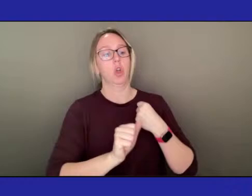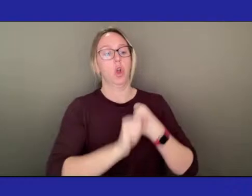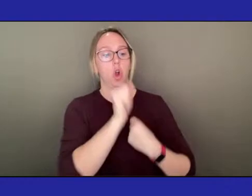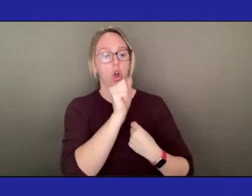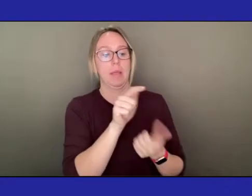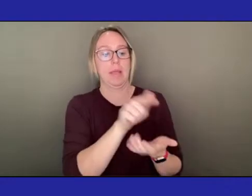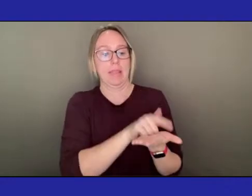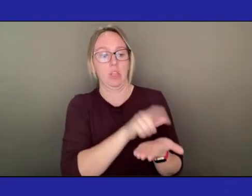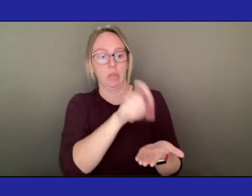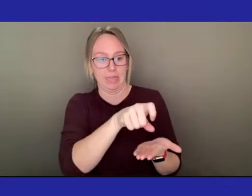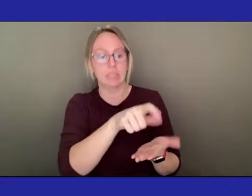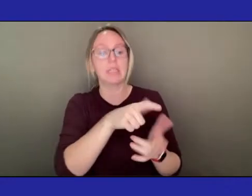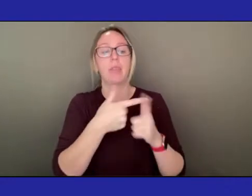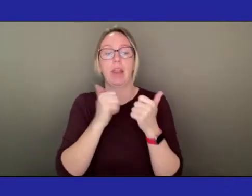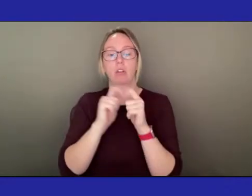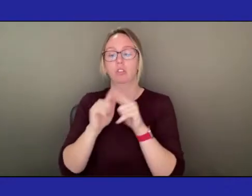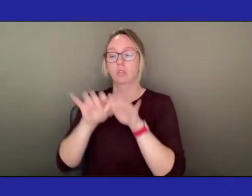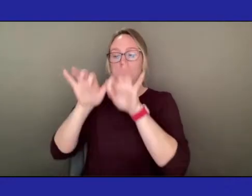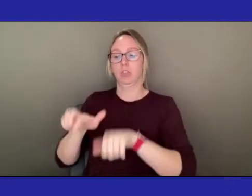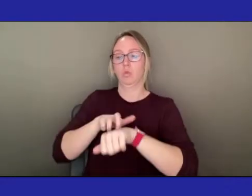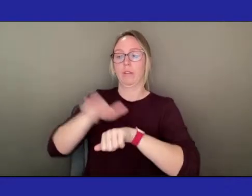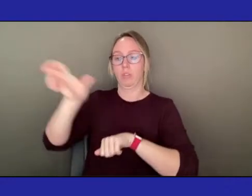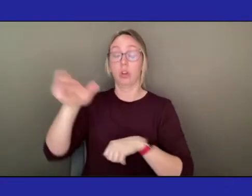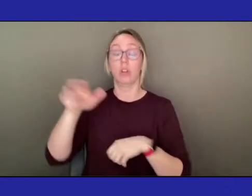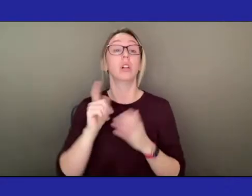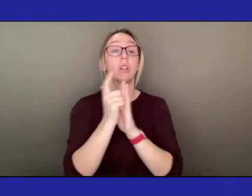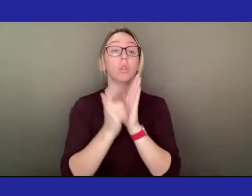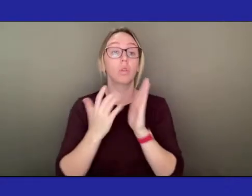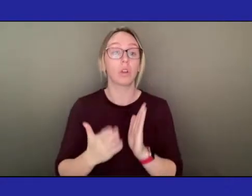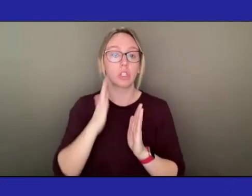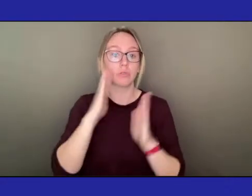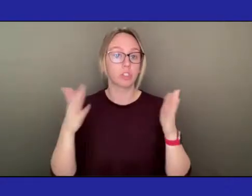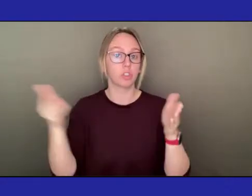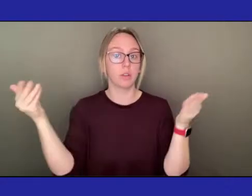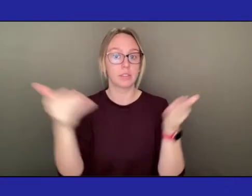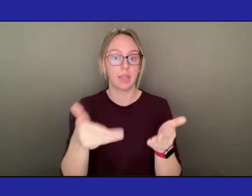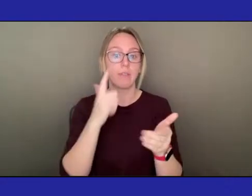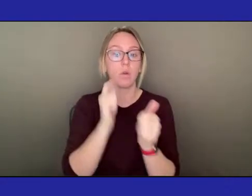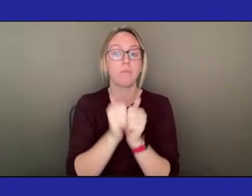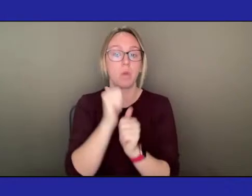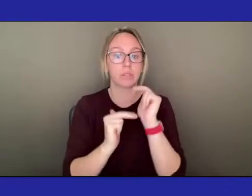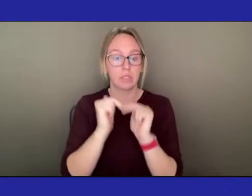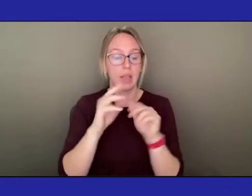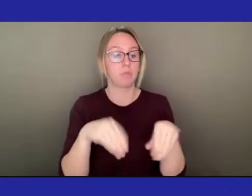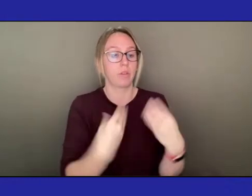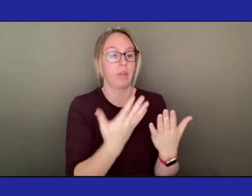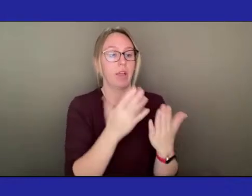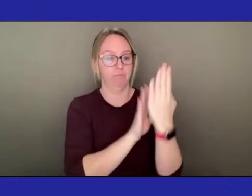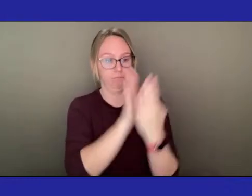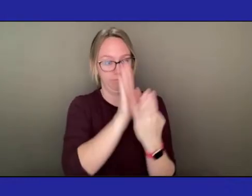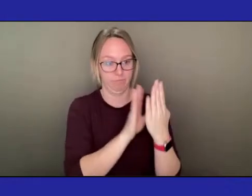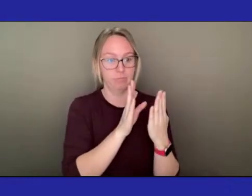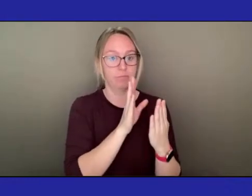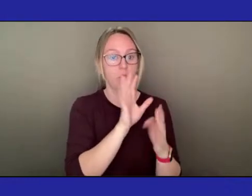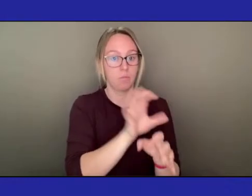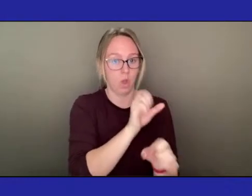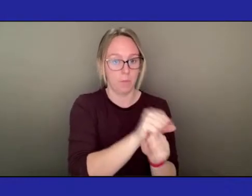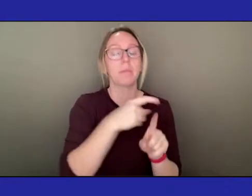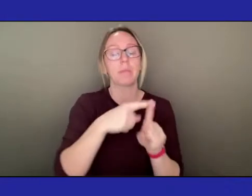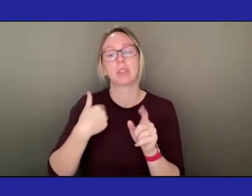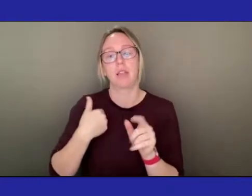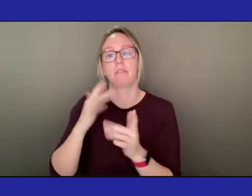referrals. Attorneys are on site at most of our facilities providing in-person appointments, and we have virtual appointments available as